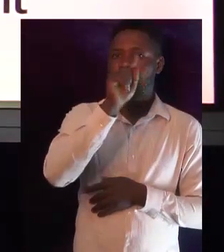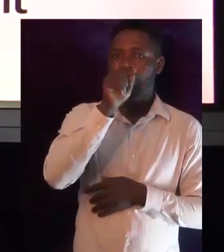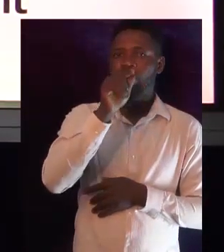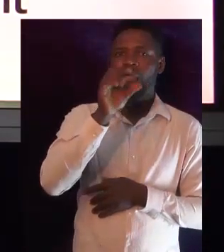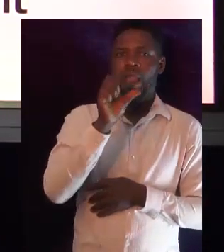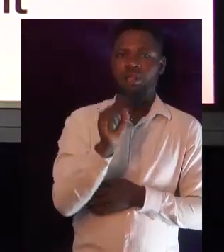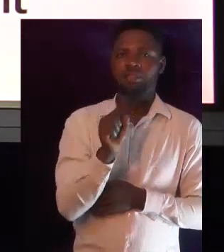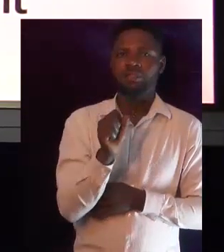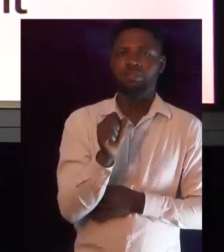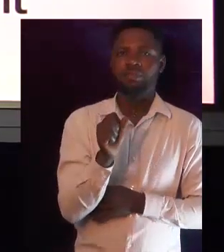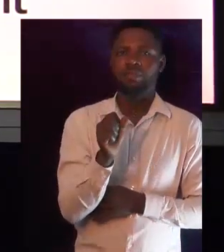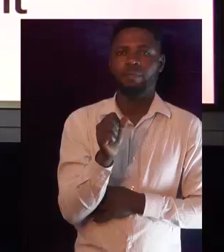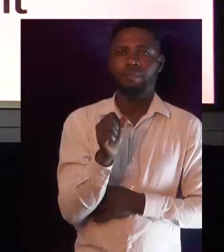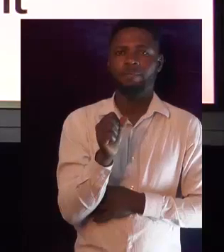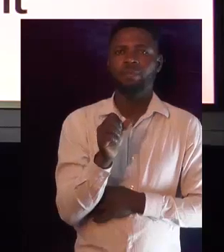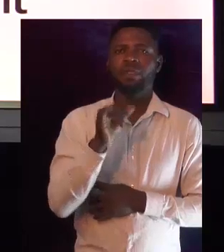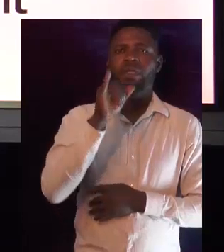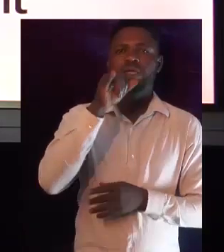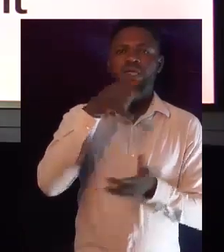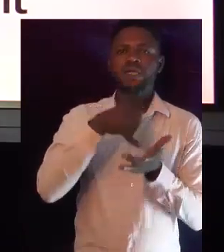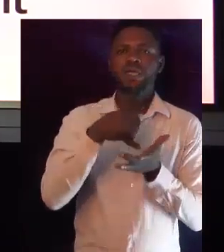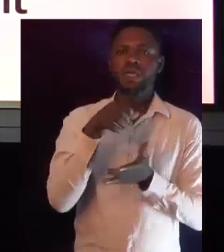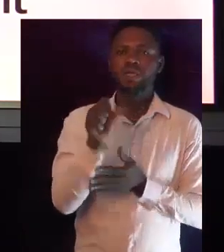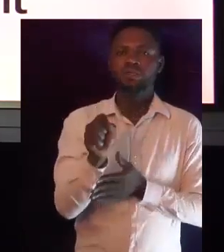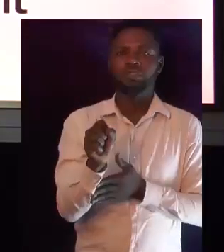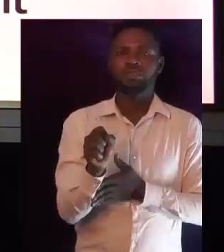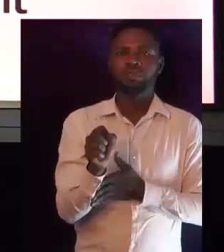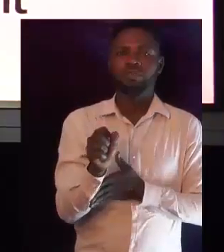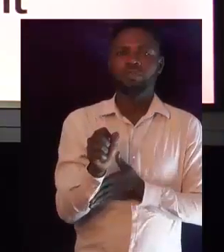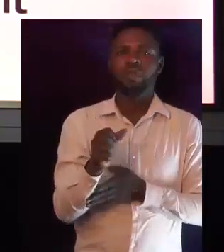IT apostrophe S. Its